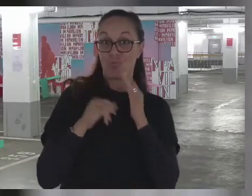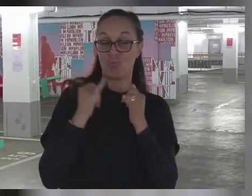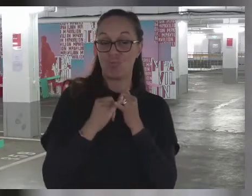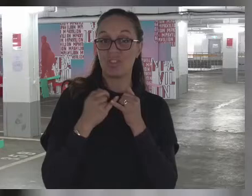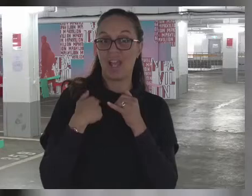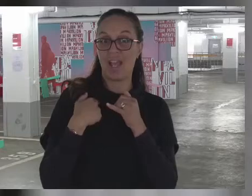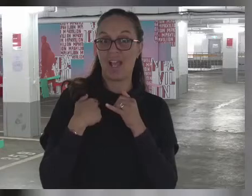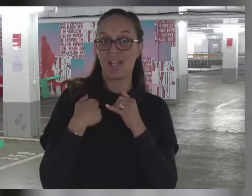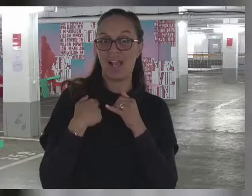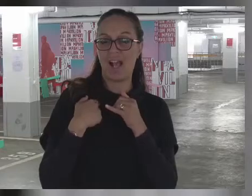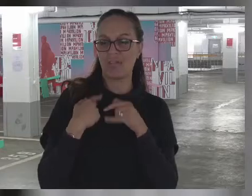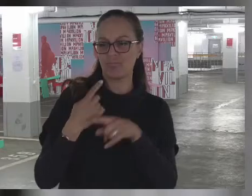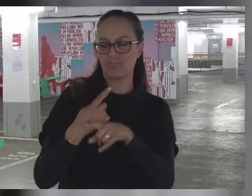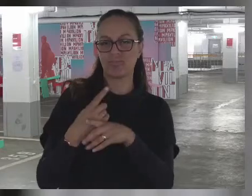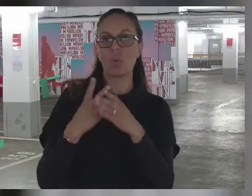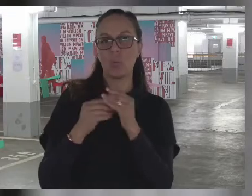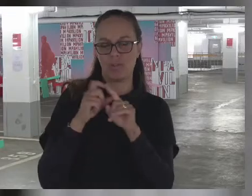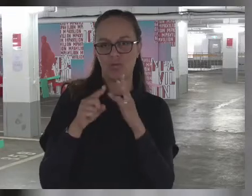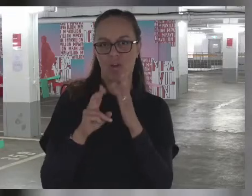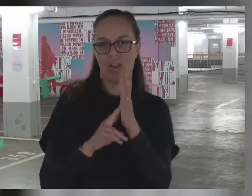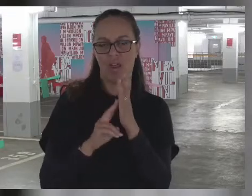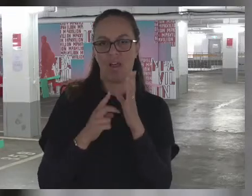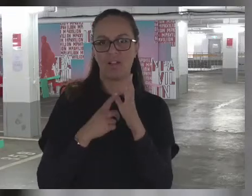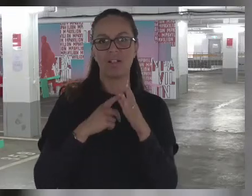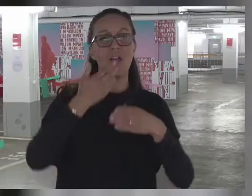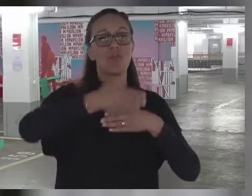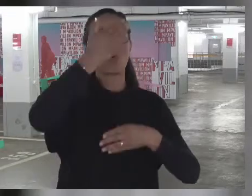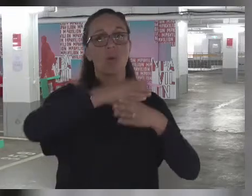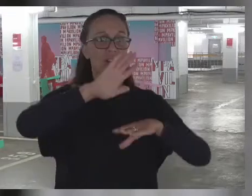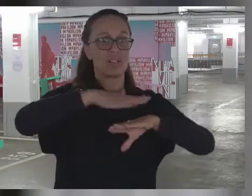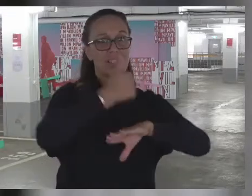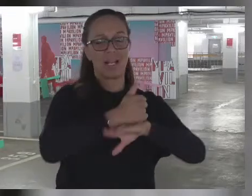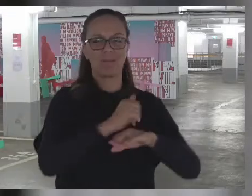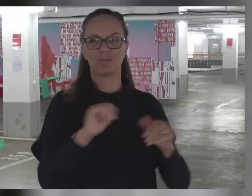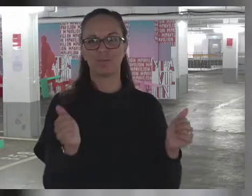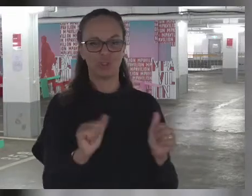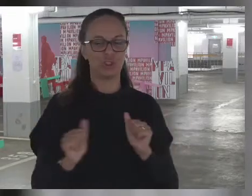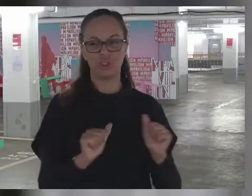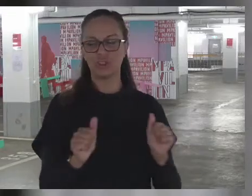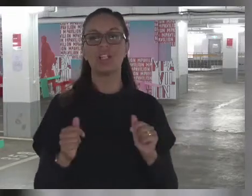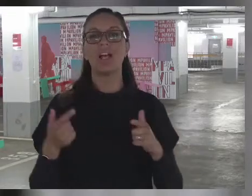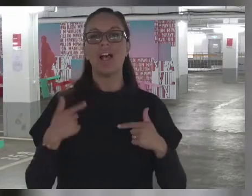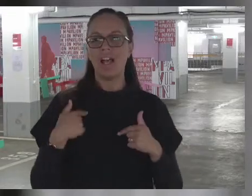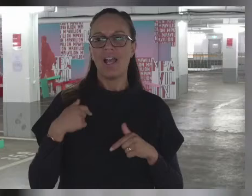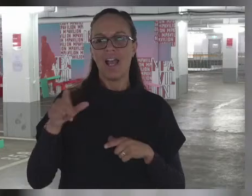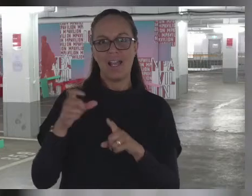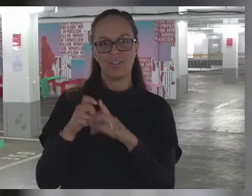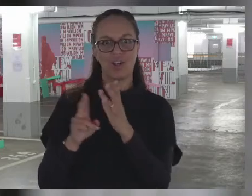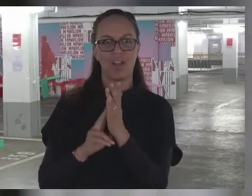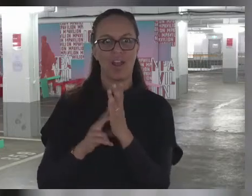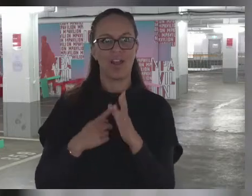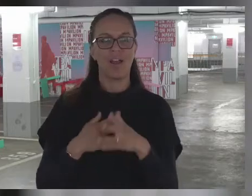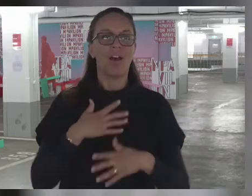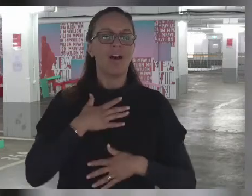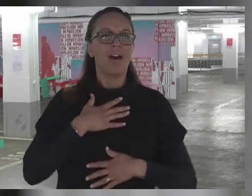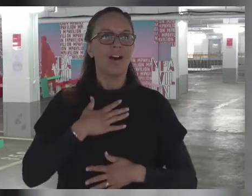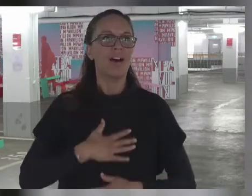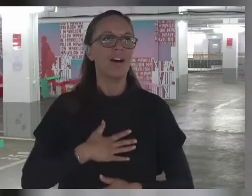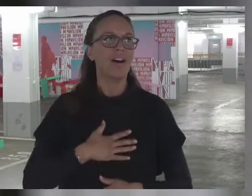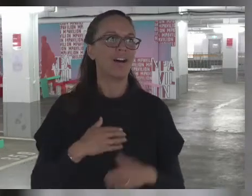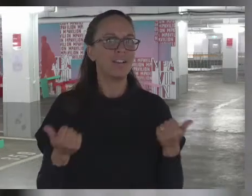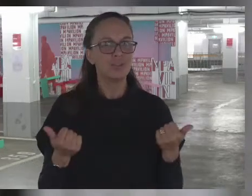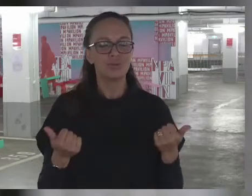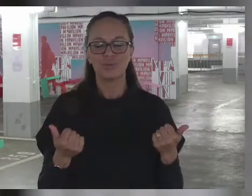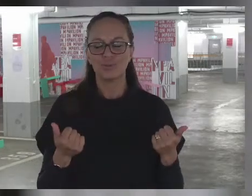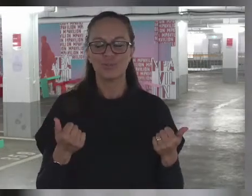install, and she was thrilled to sort of have that, I guess, respite from science to have another